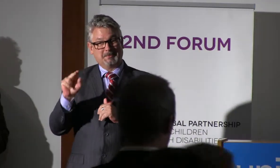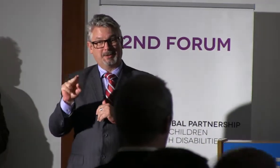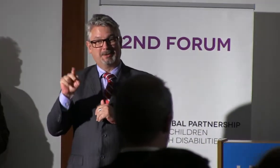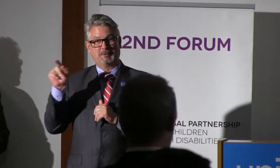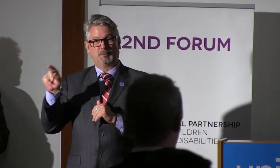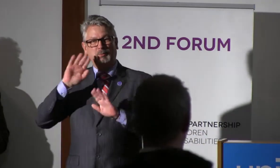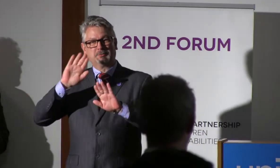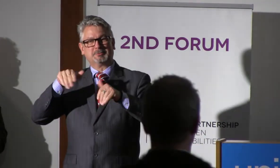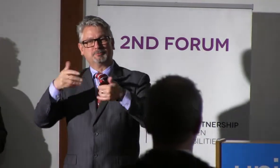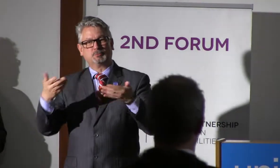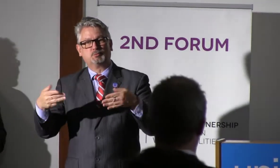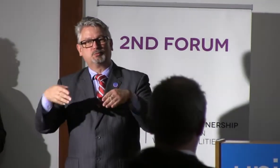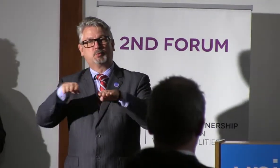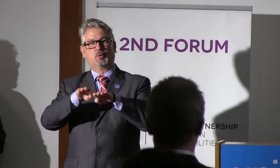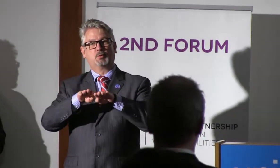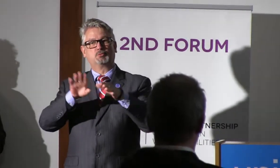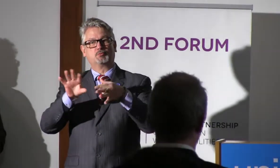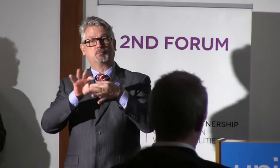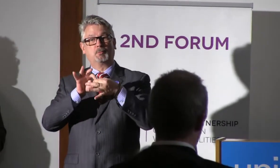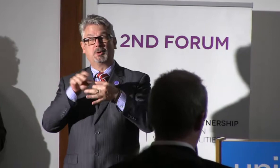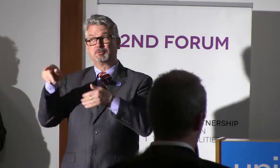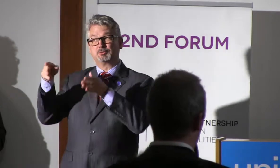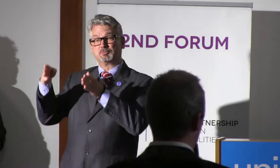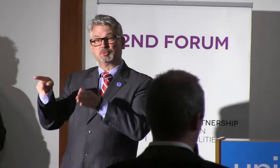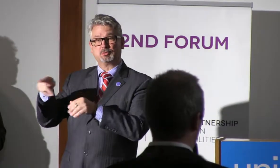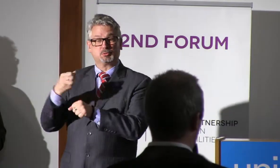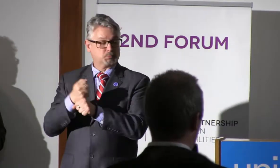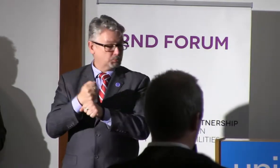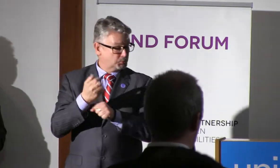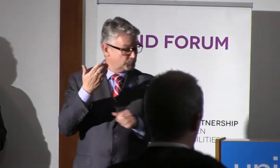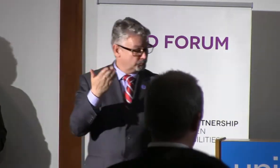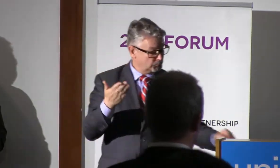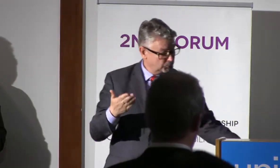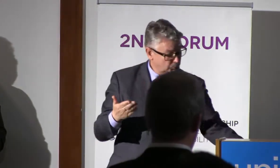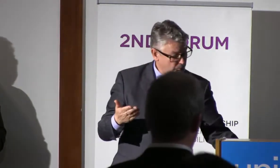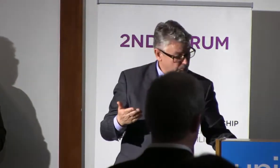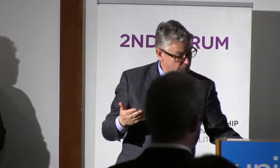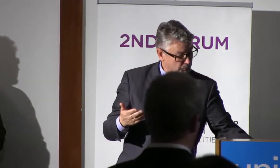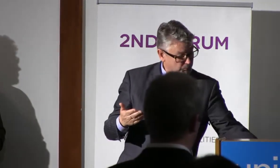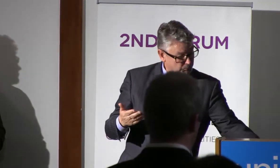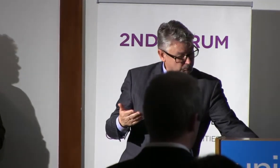And now I would like to introduce Ms. Rebecca Greenspan.